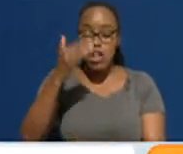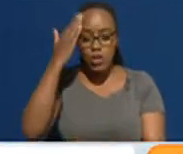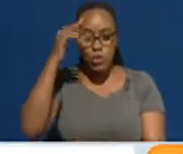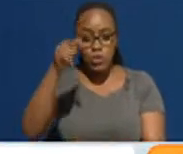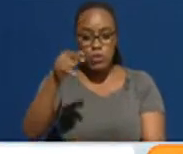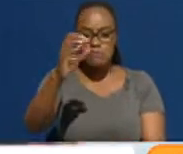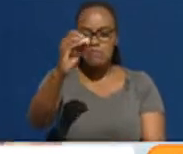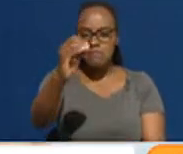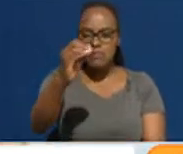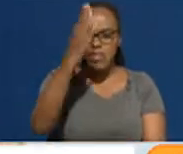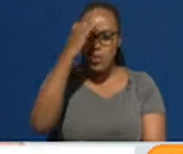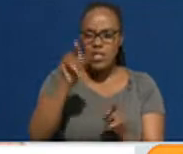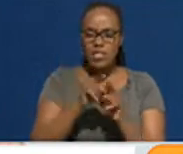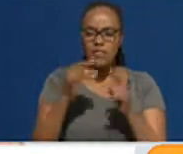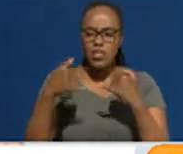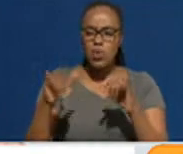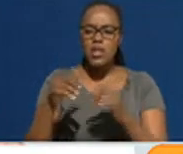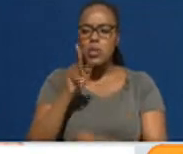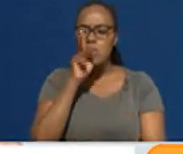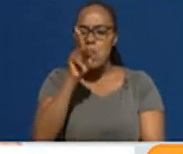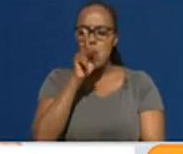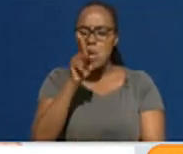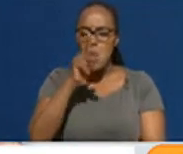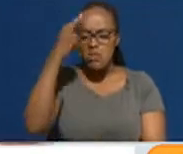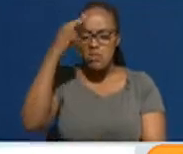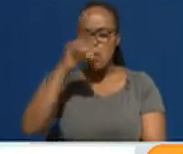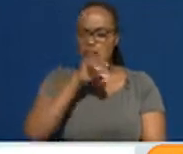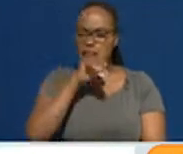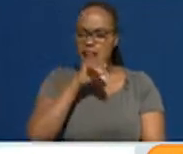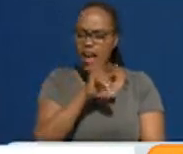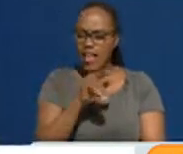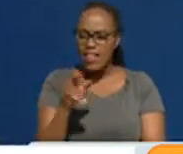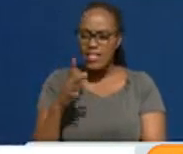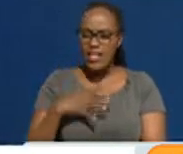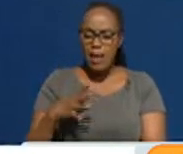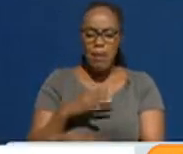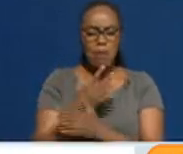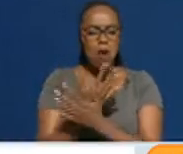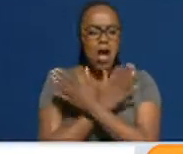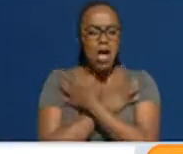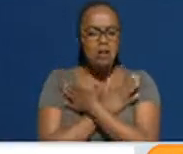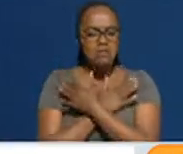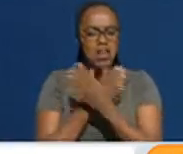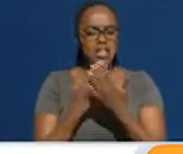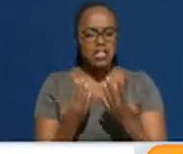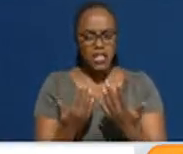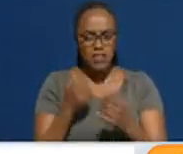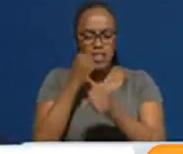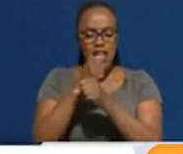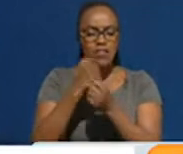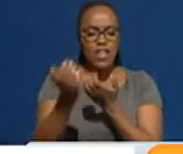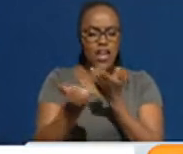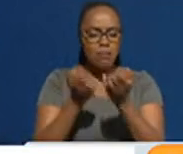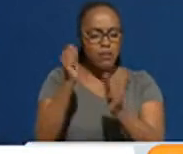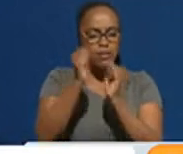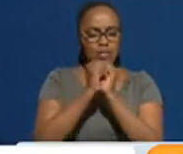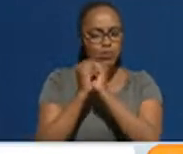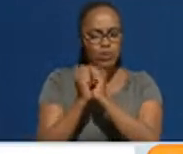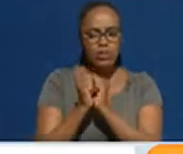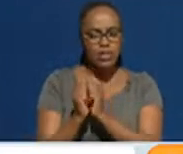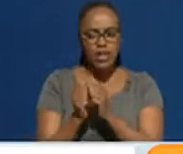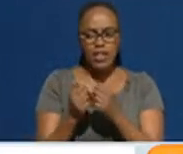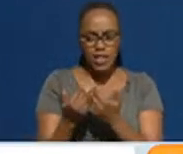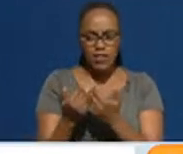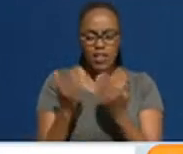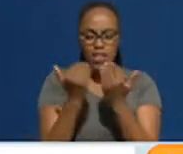you. Why are you trying to make noise for him? That these people are buddies. They have done business together.